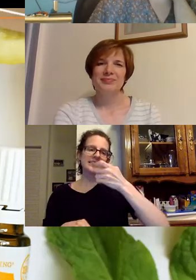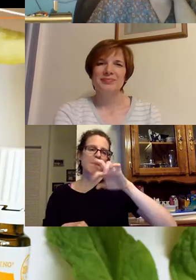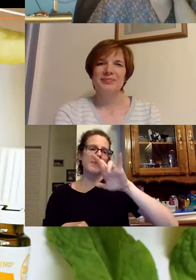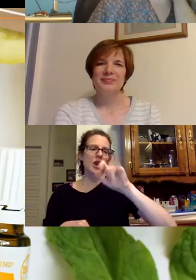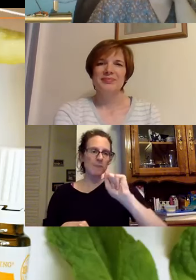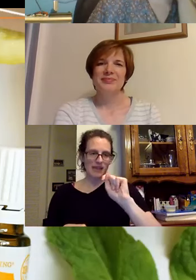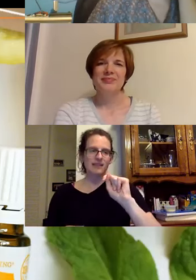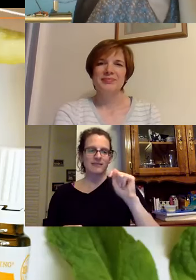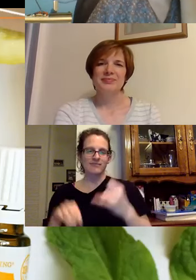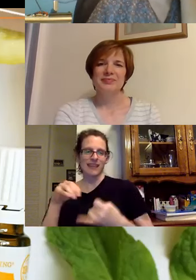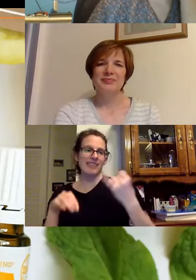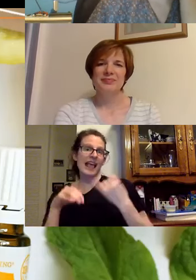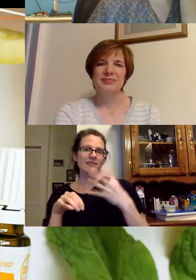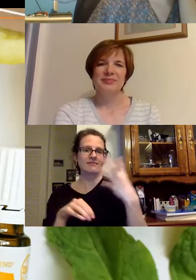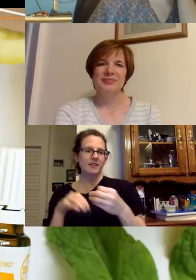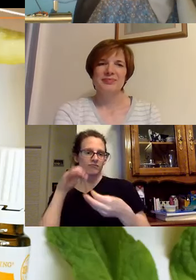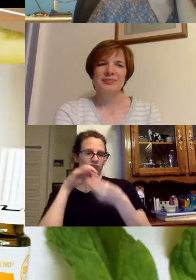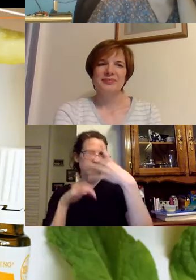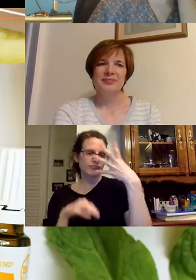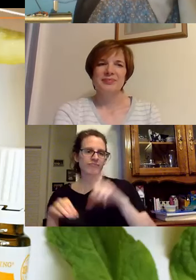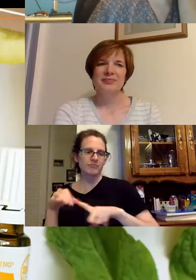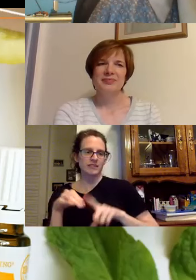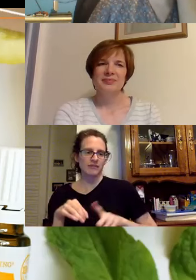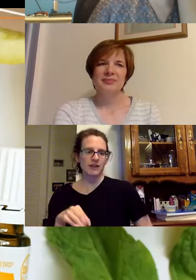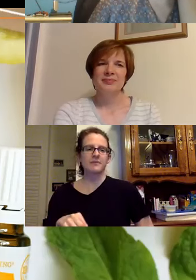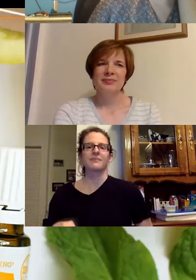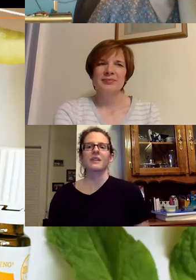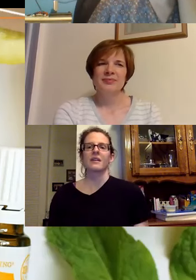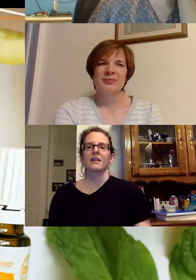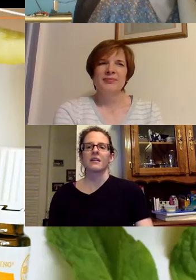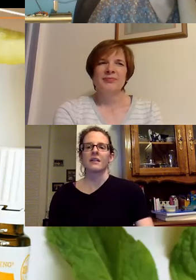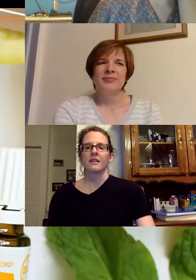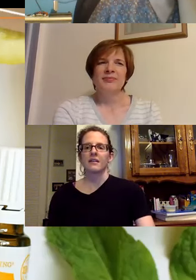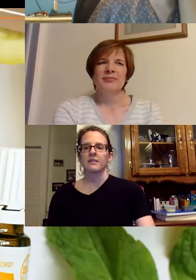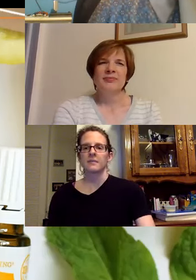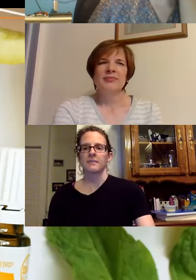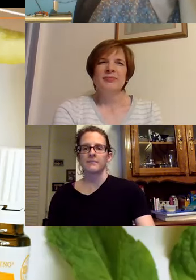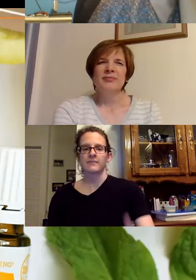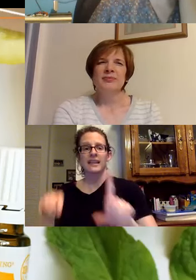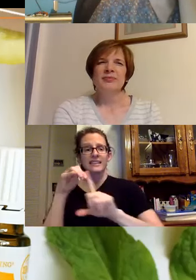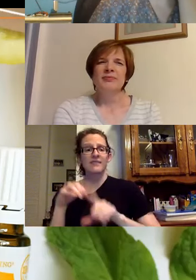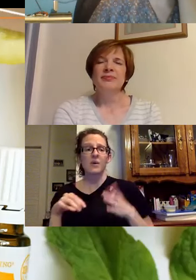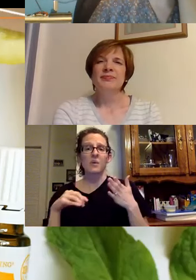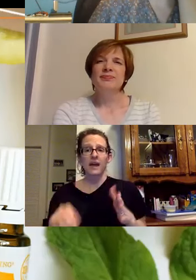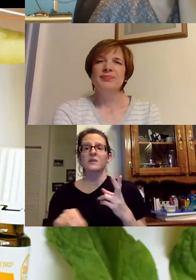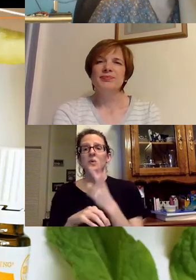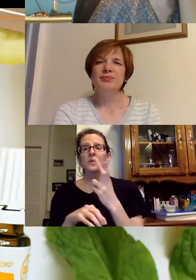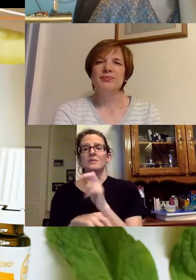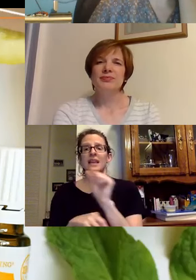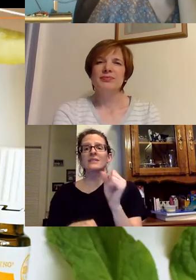a popular way to use Citrus Fresh Vitality in your routine is to use it as a water